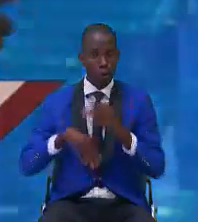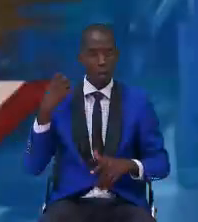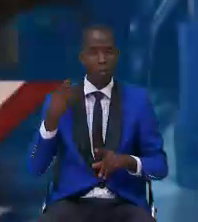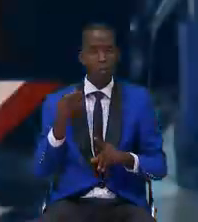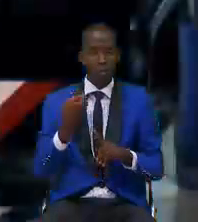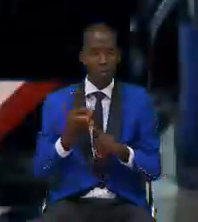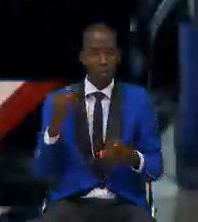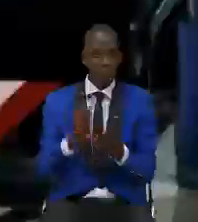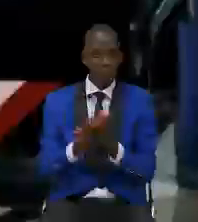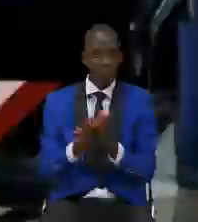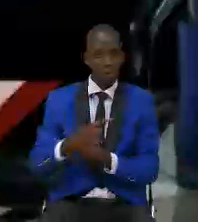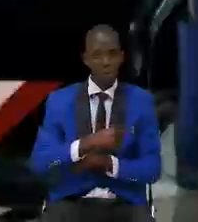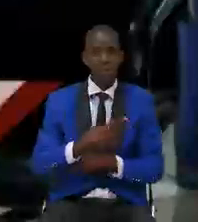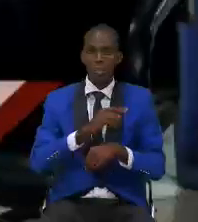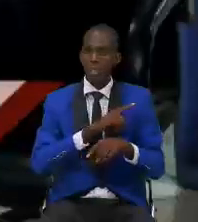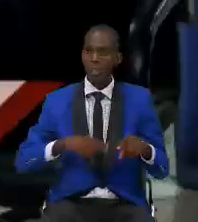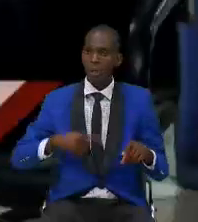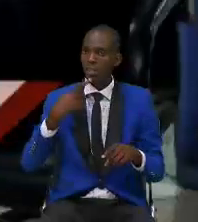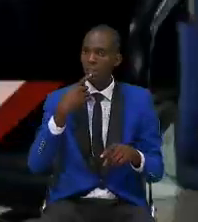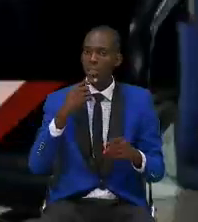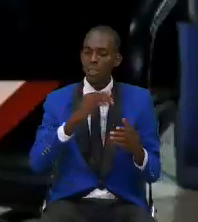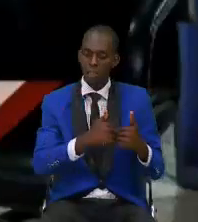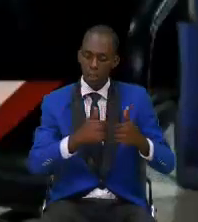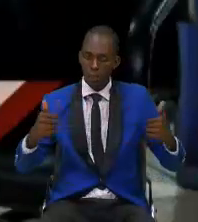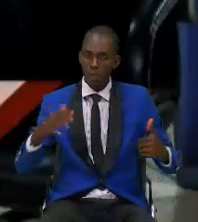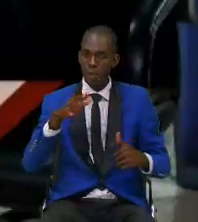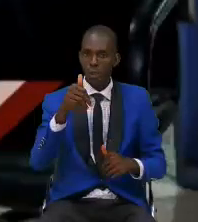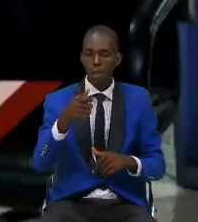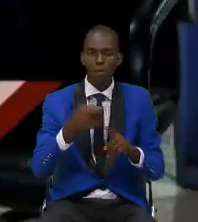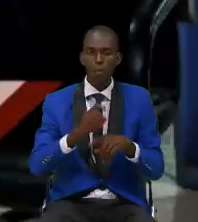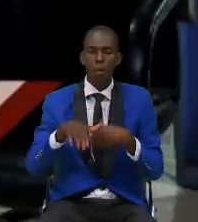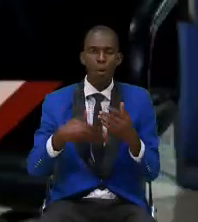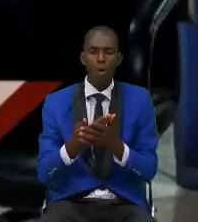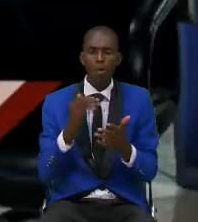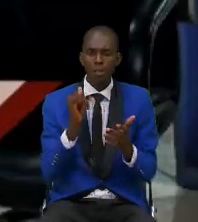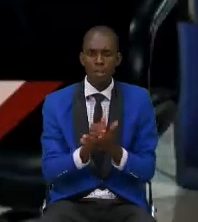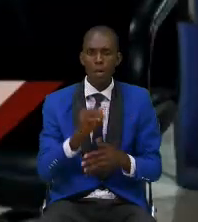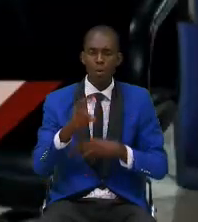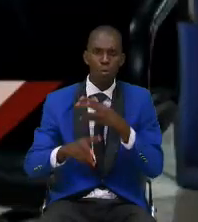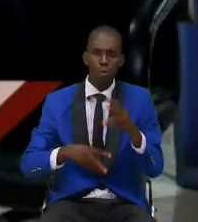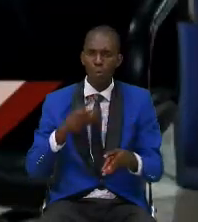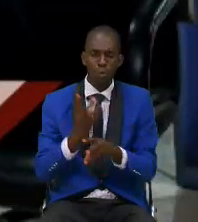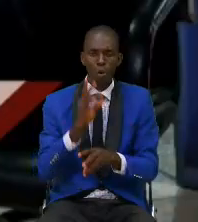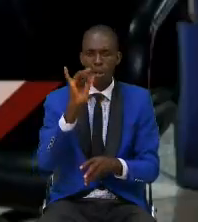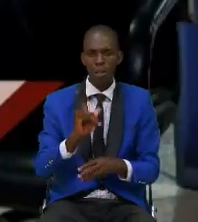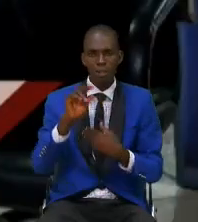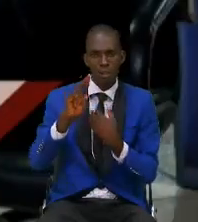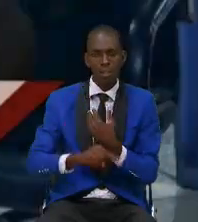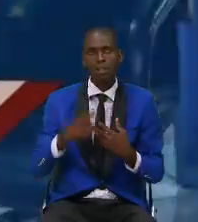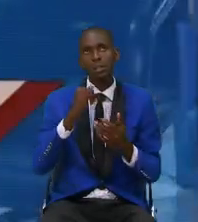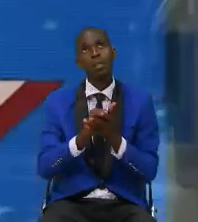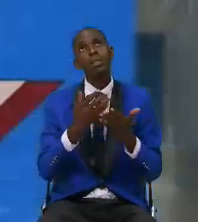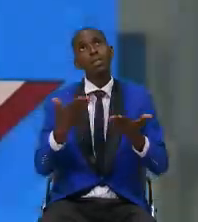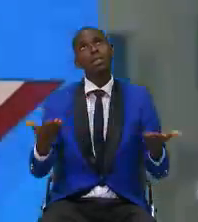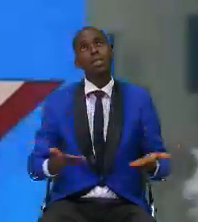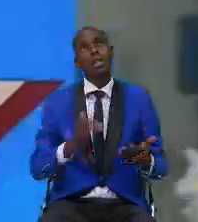will just come out of the crowd today and the Lord said that you separate yourself from all that waywardness, and you come to